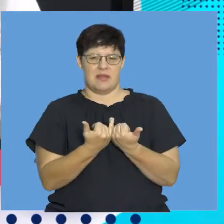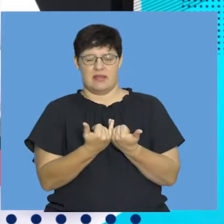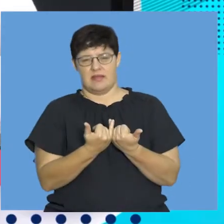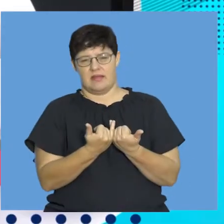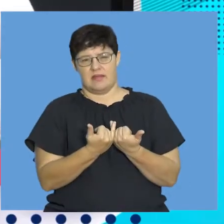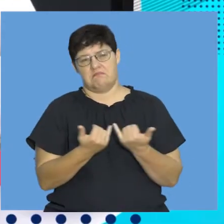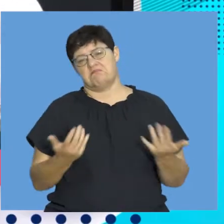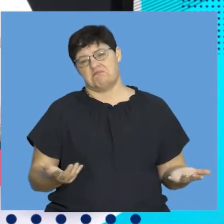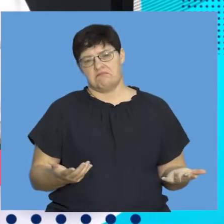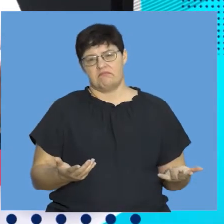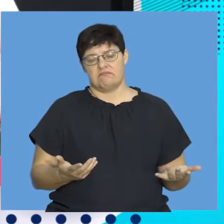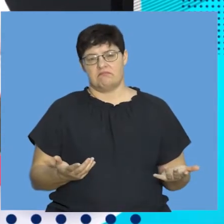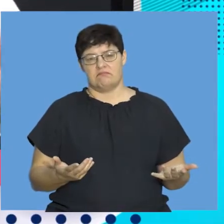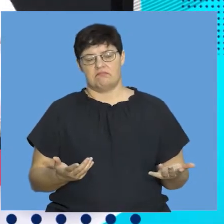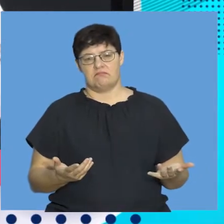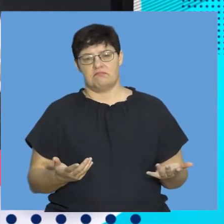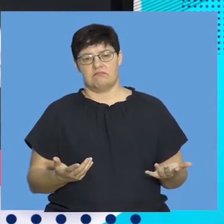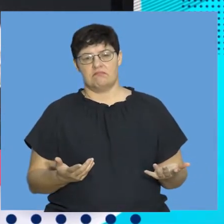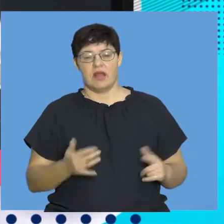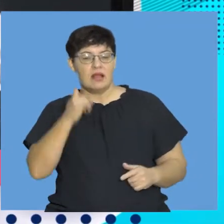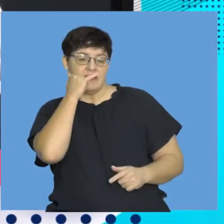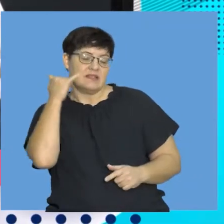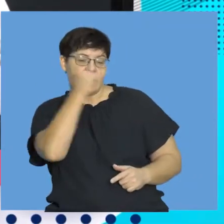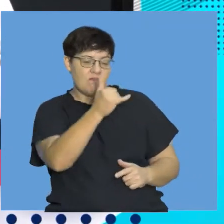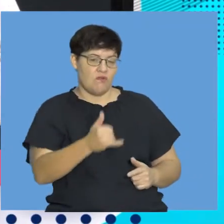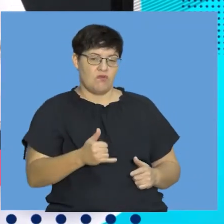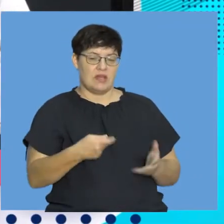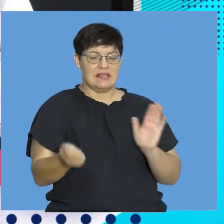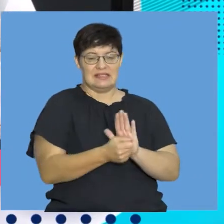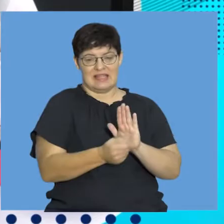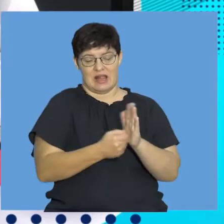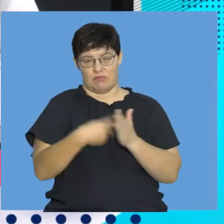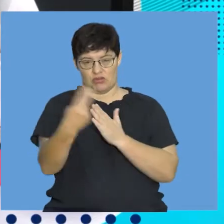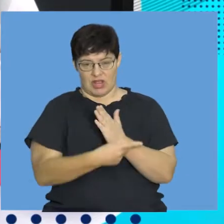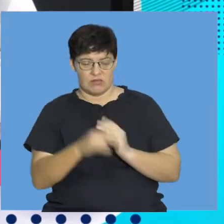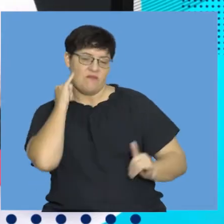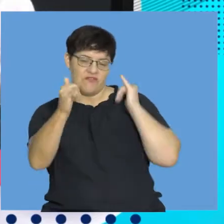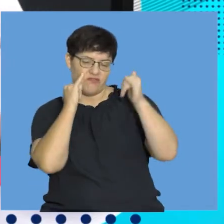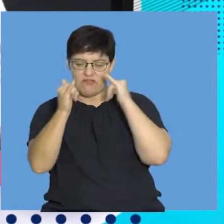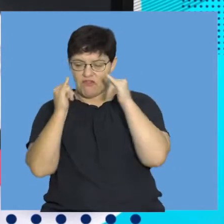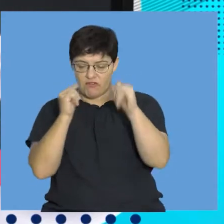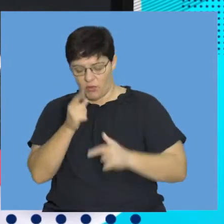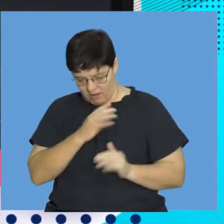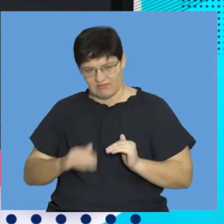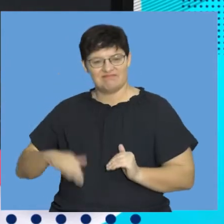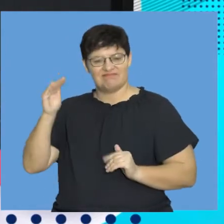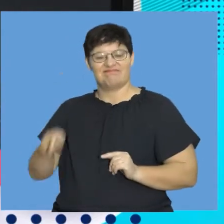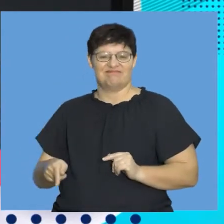a massive telesales project. Okay? So obviously